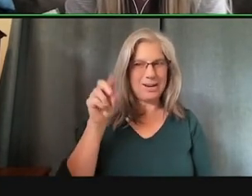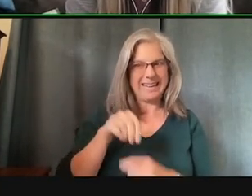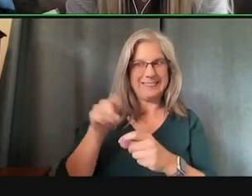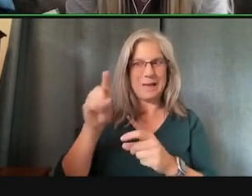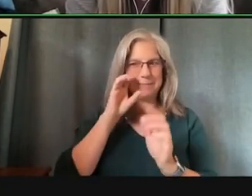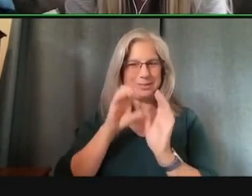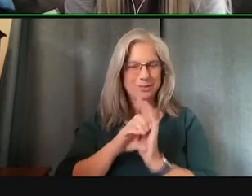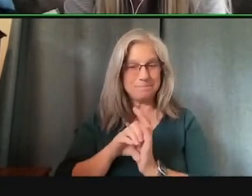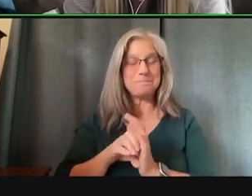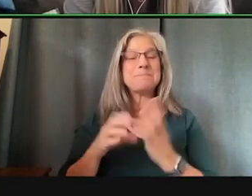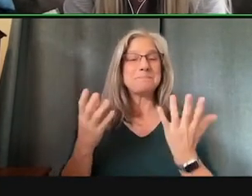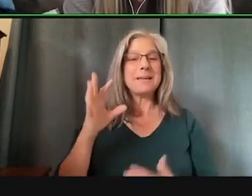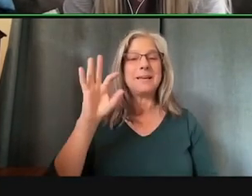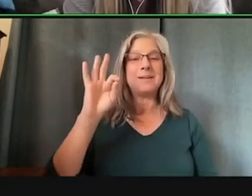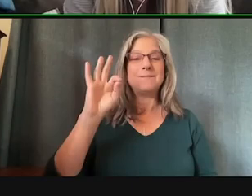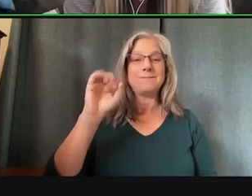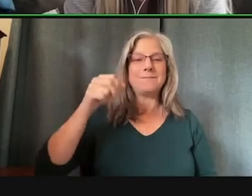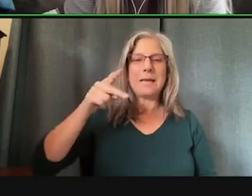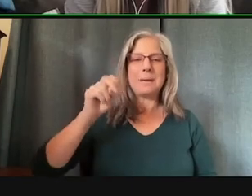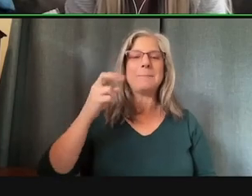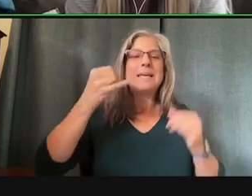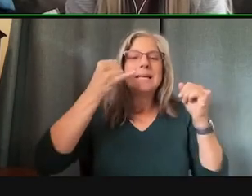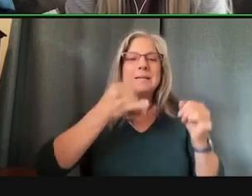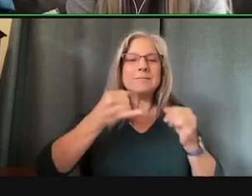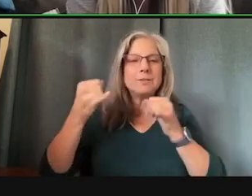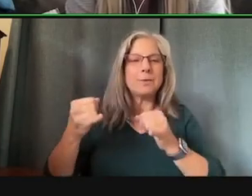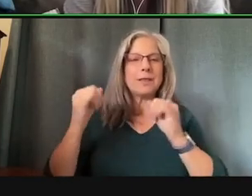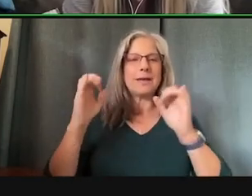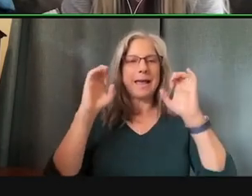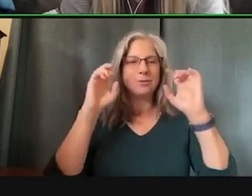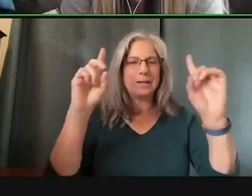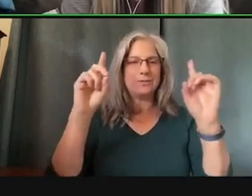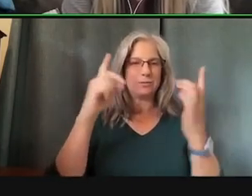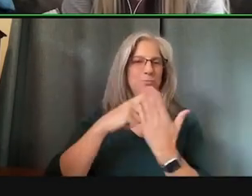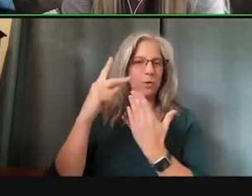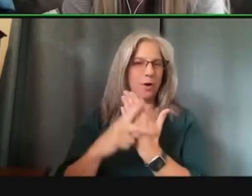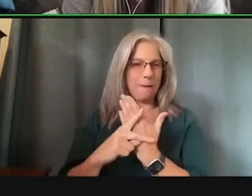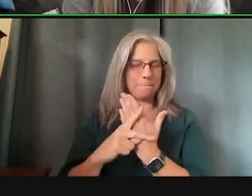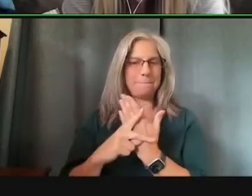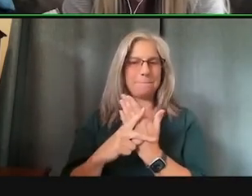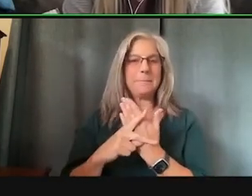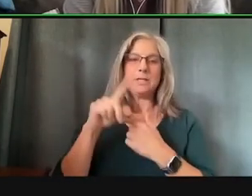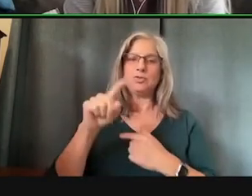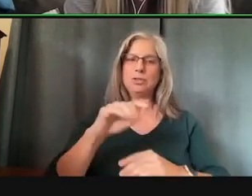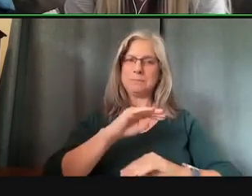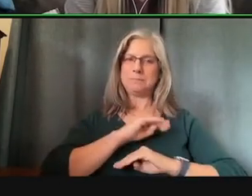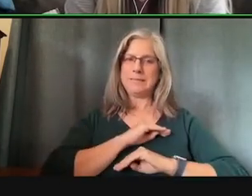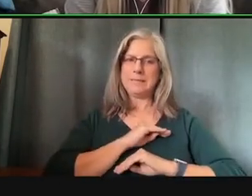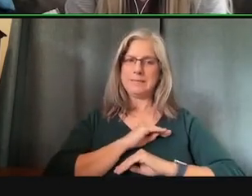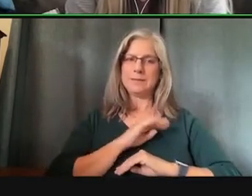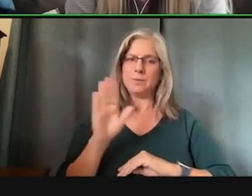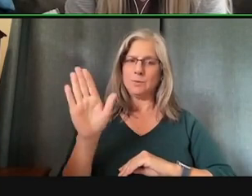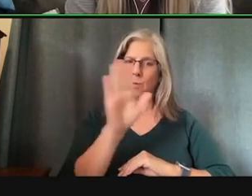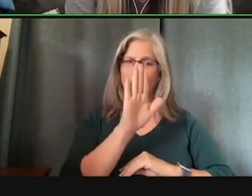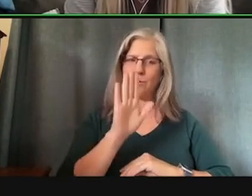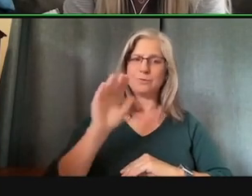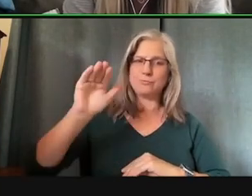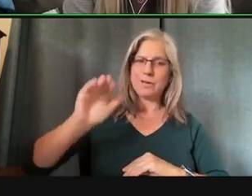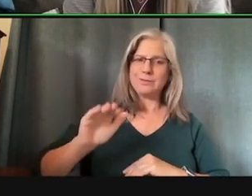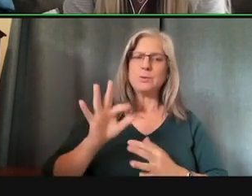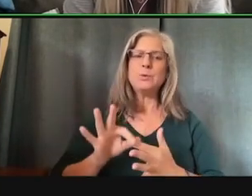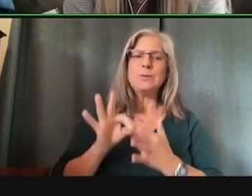So FAPE is an individualized education program. It should meet your child's unique